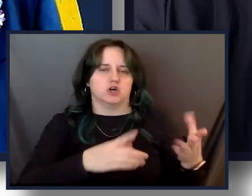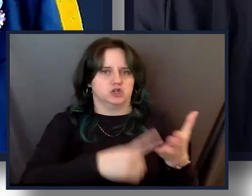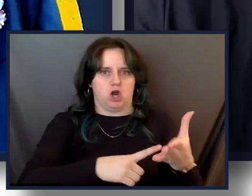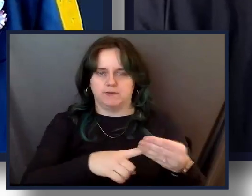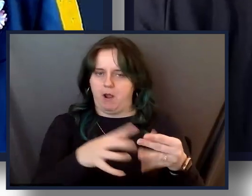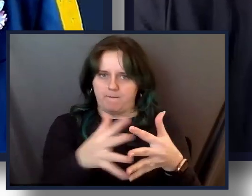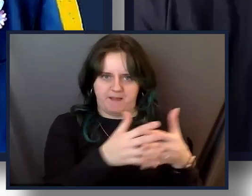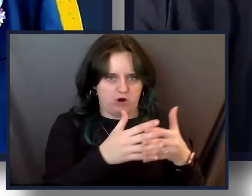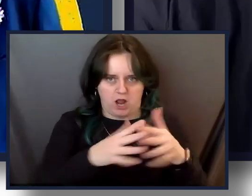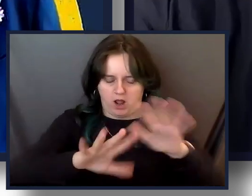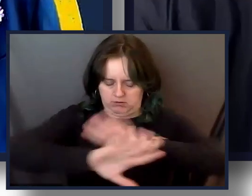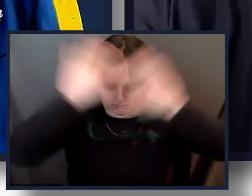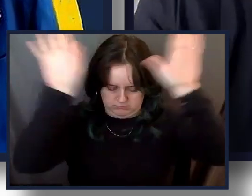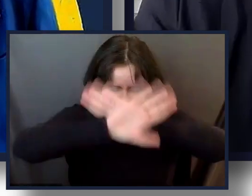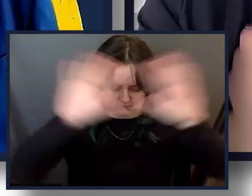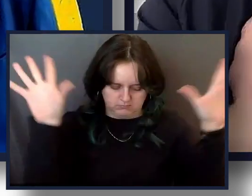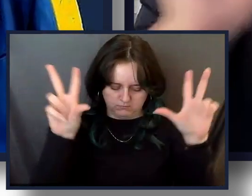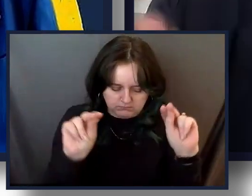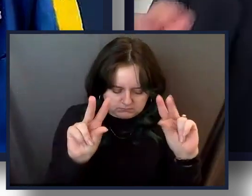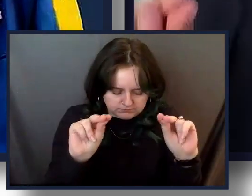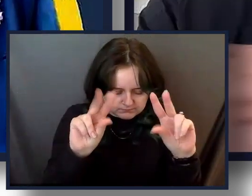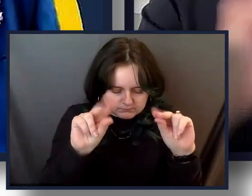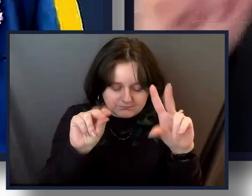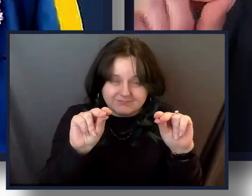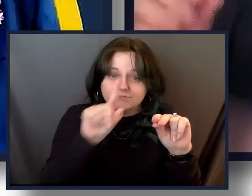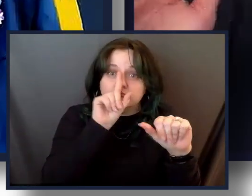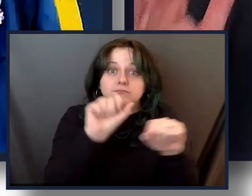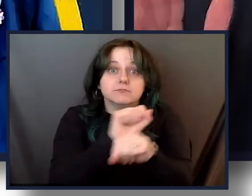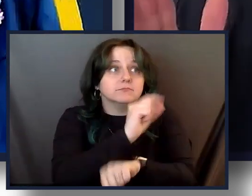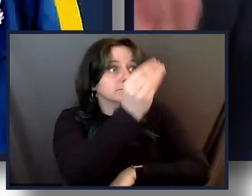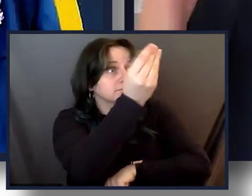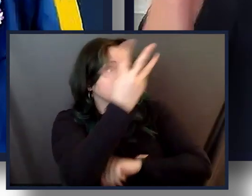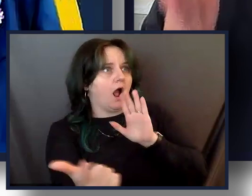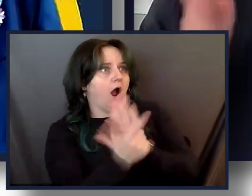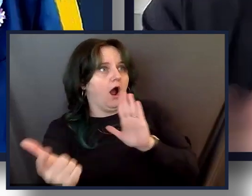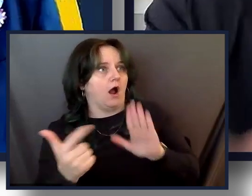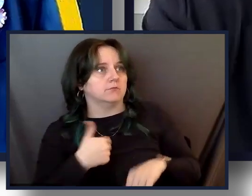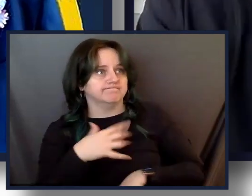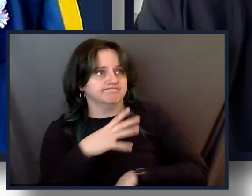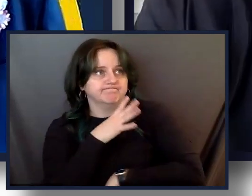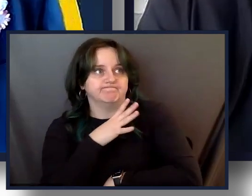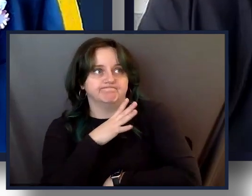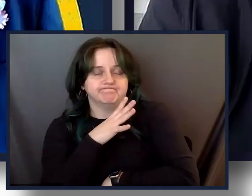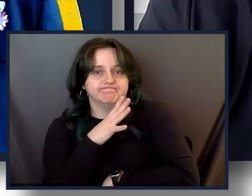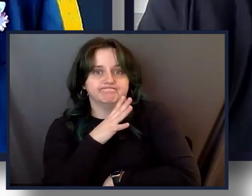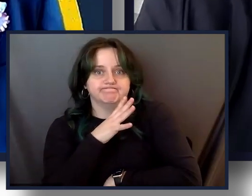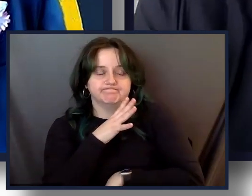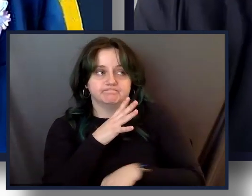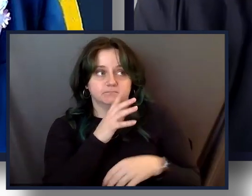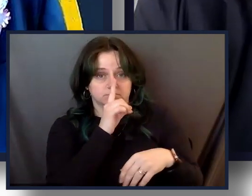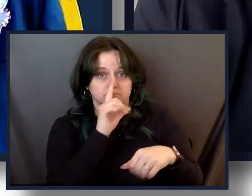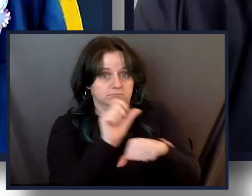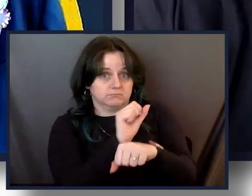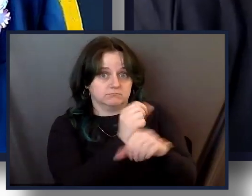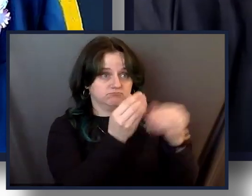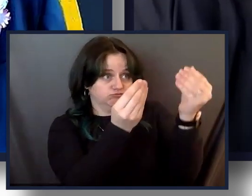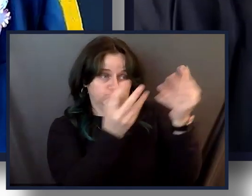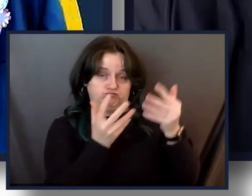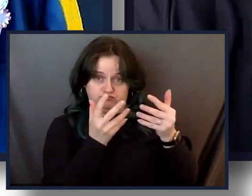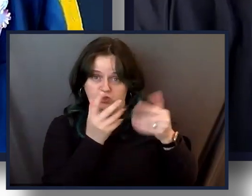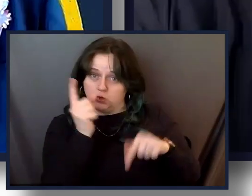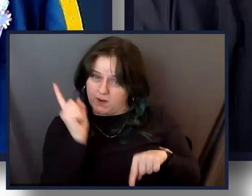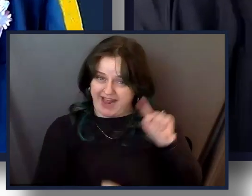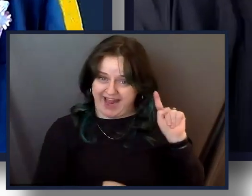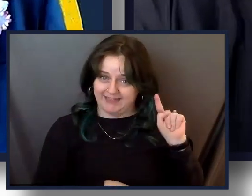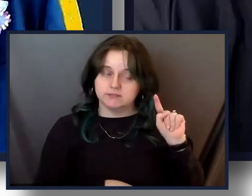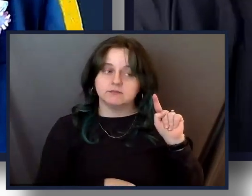Absolutely not. I mean, it was so verboten. It is a hard and fast rule. I guess let